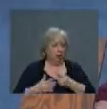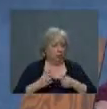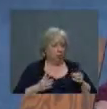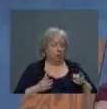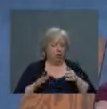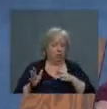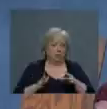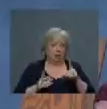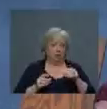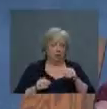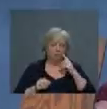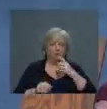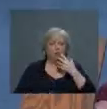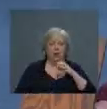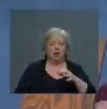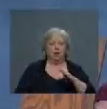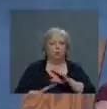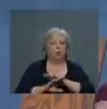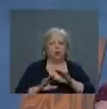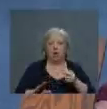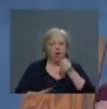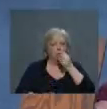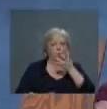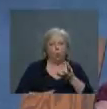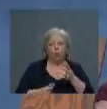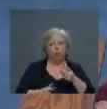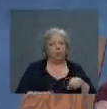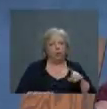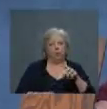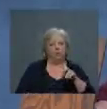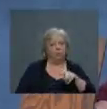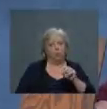heat is not going to warm those apartments.